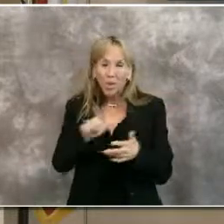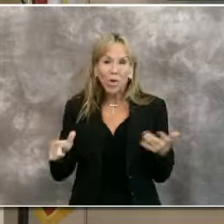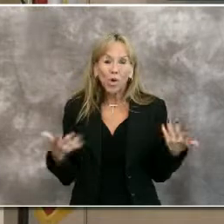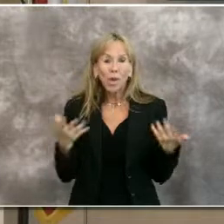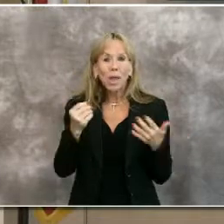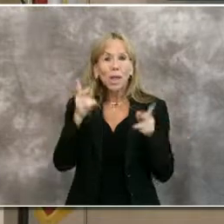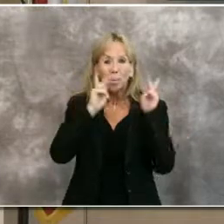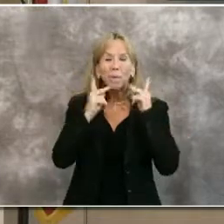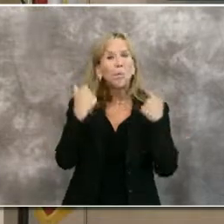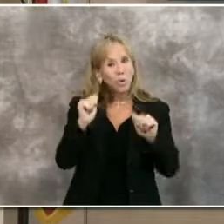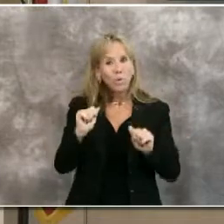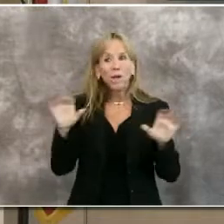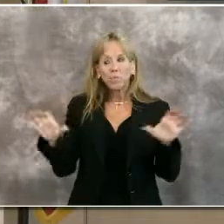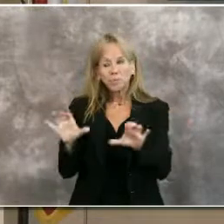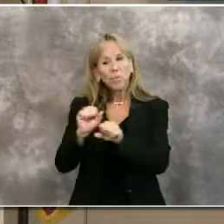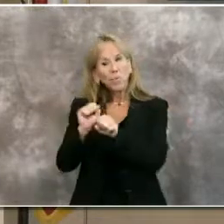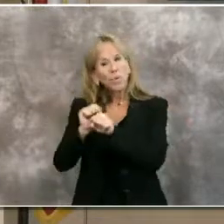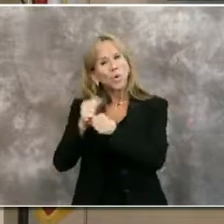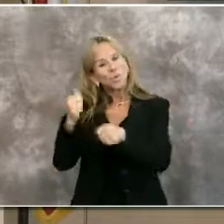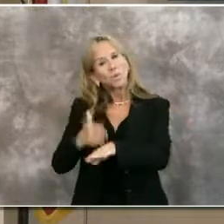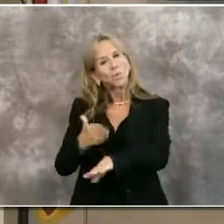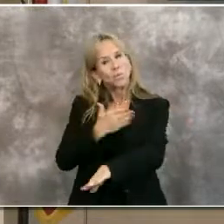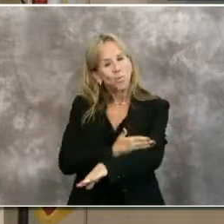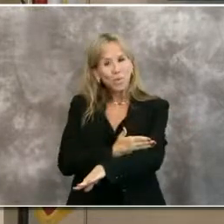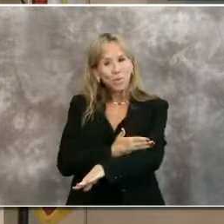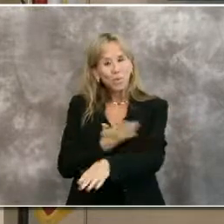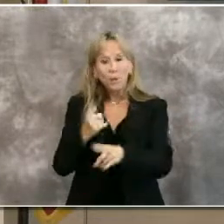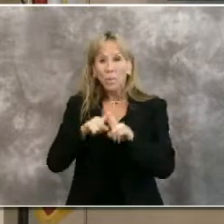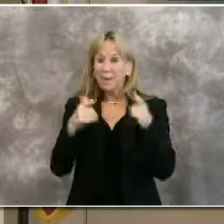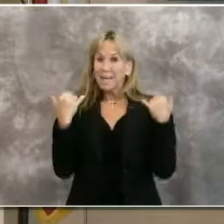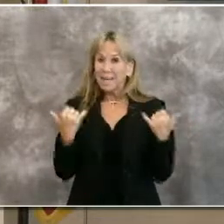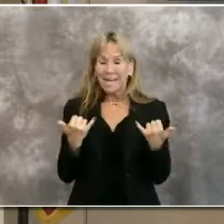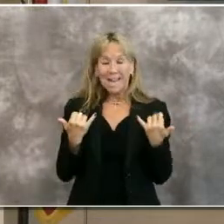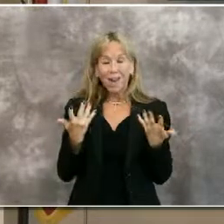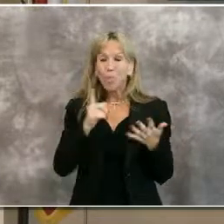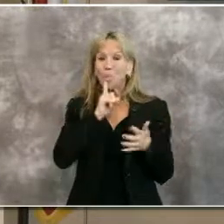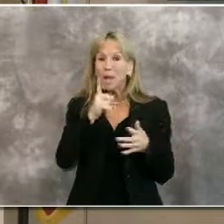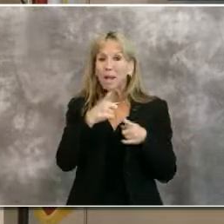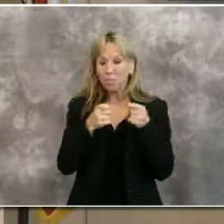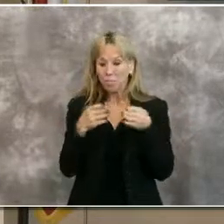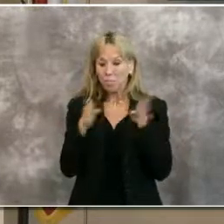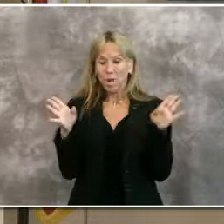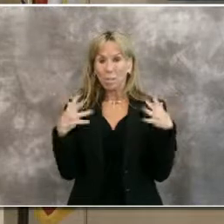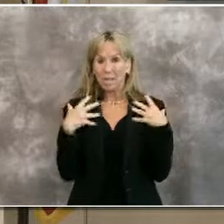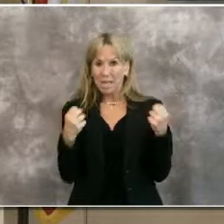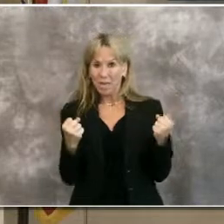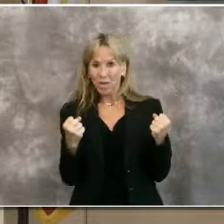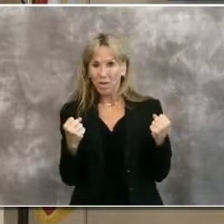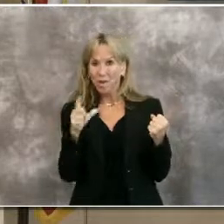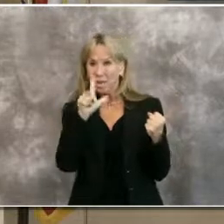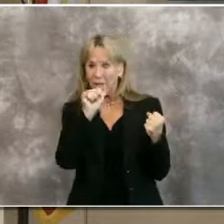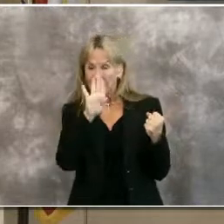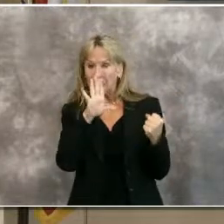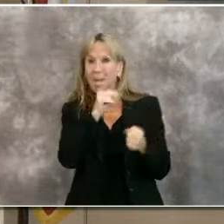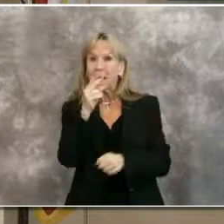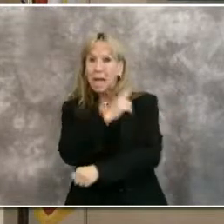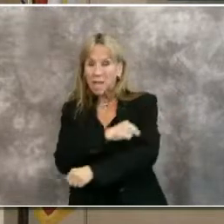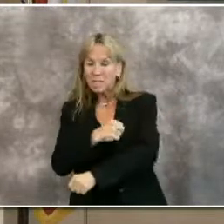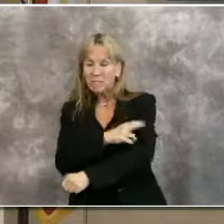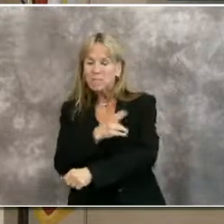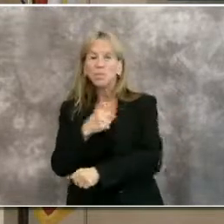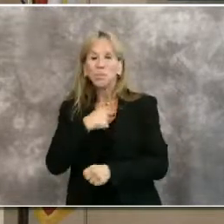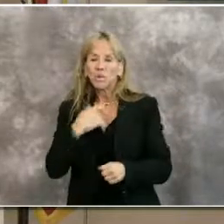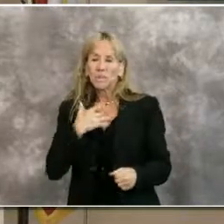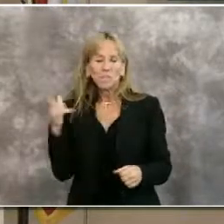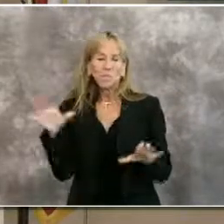is trying to improve that. But again, the urgency by which the turnaround from the public health lab and our hospitals are performing very well. Thank you.